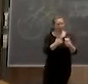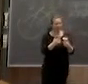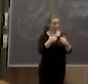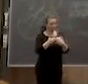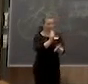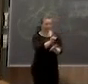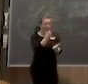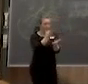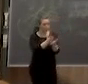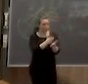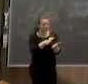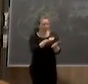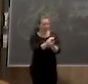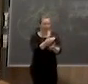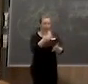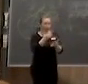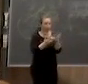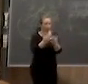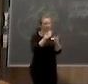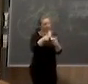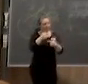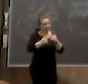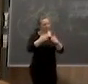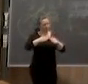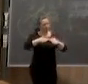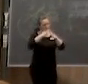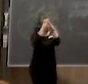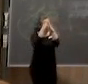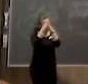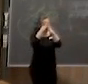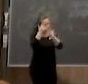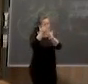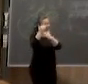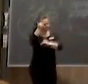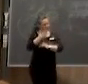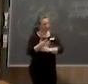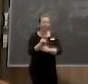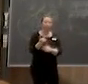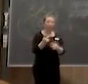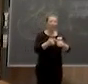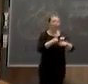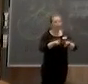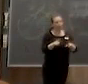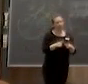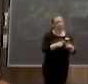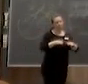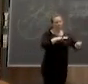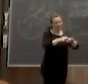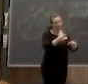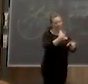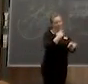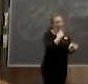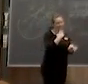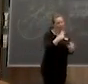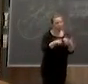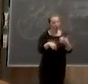decision-making structure is hierarchical. Well, there's a difference between having a hierarchical management style and having